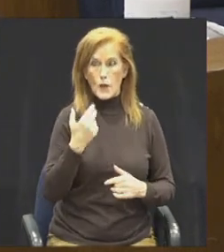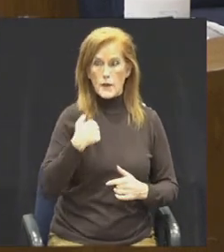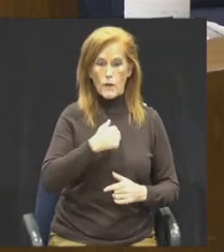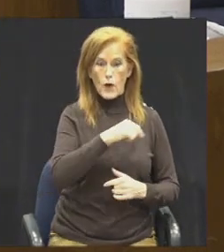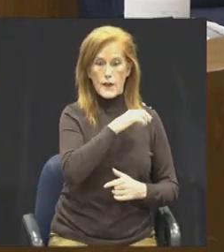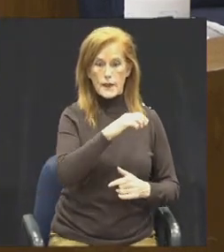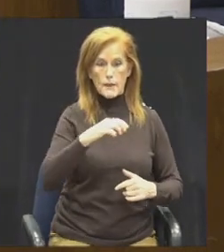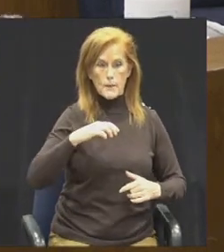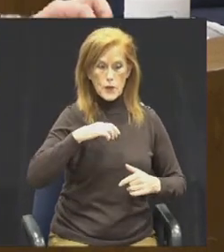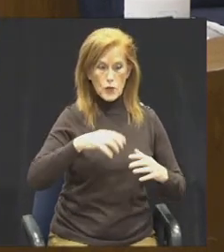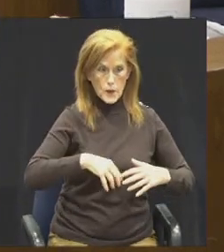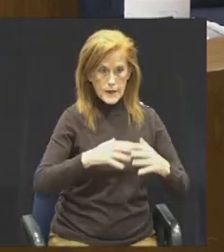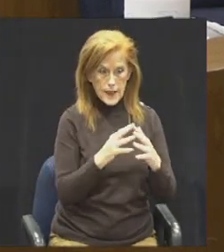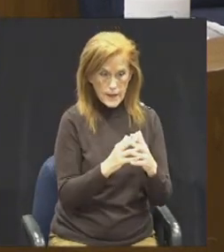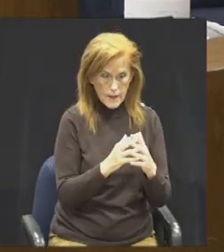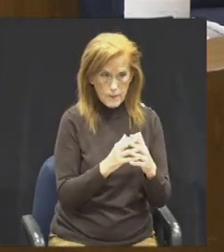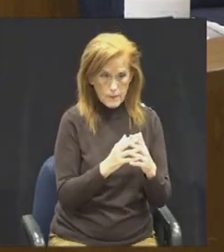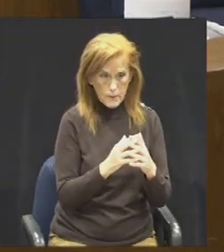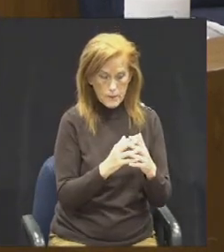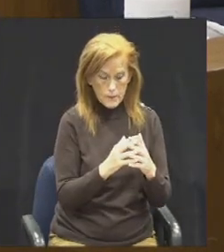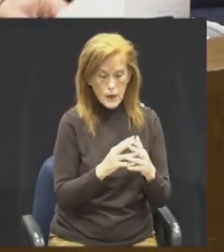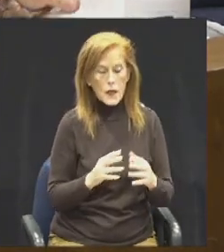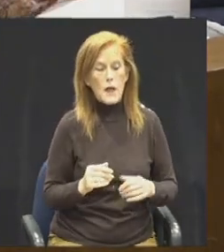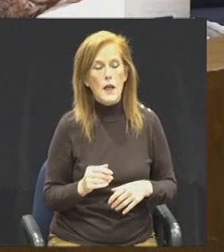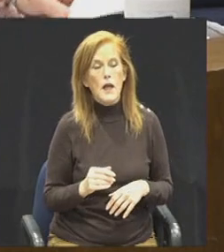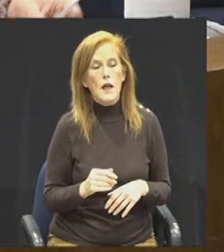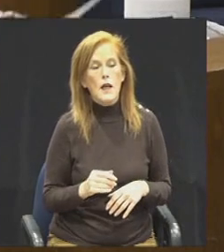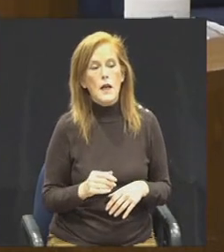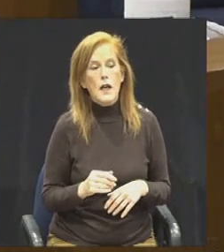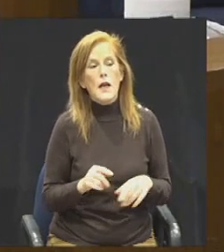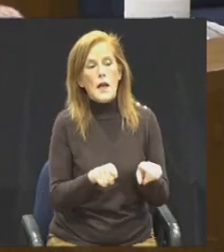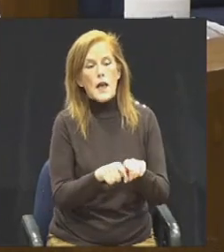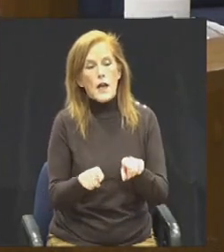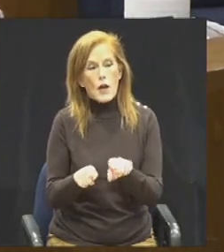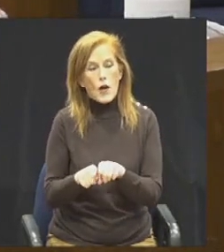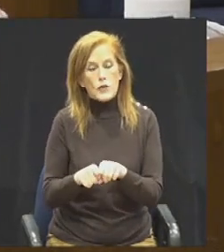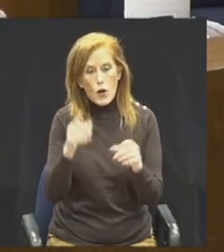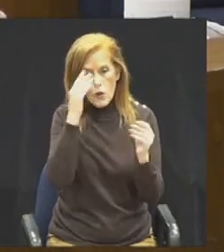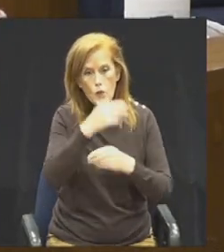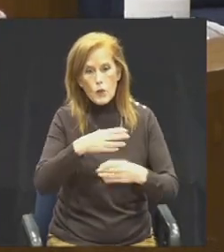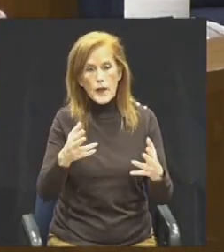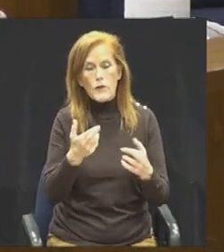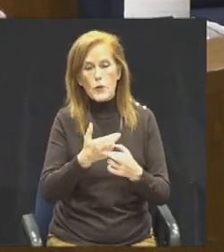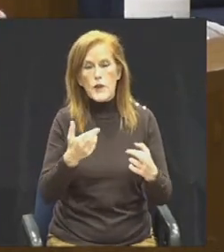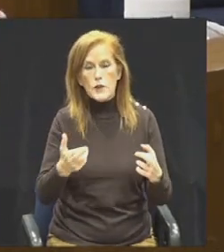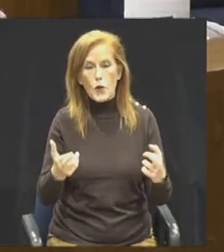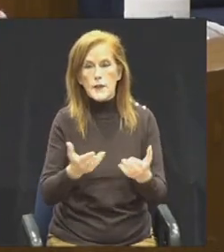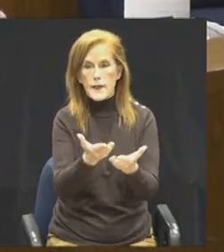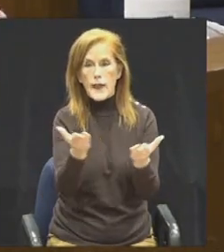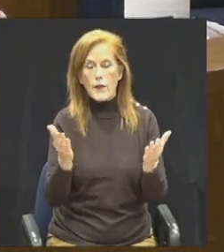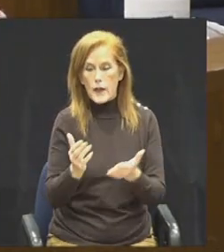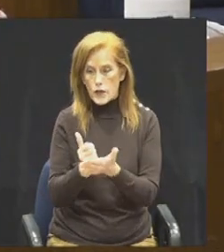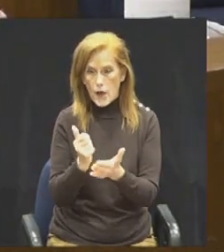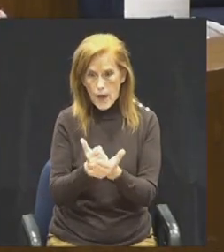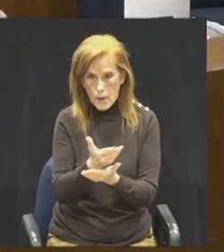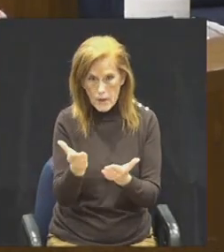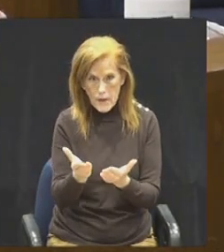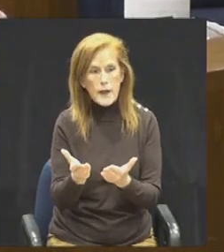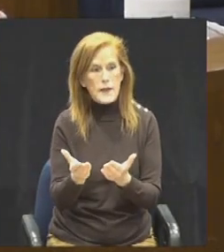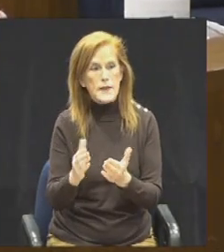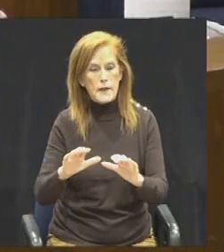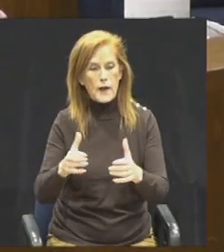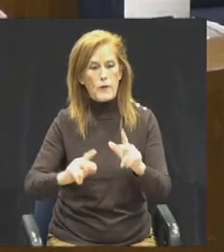with citizens for citizens with disabilities and the resources available to assist citizens with